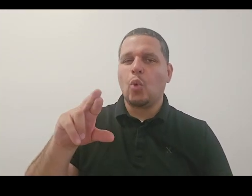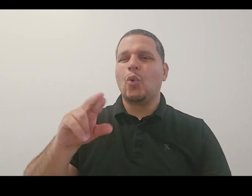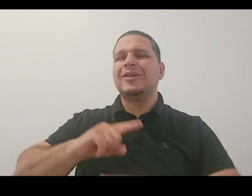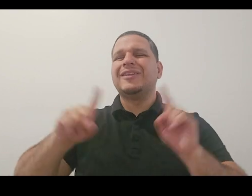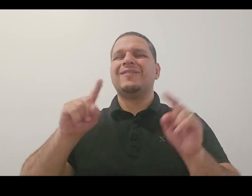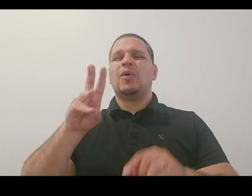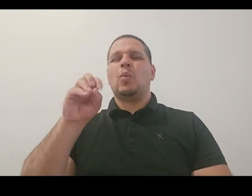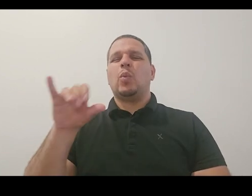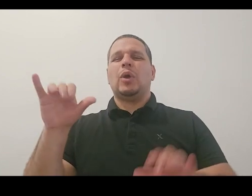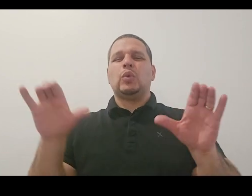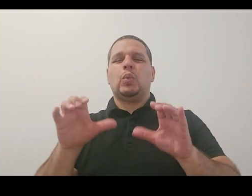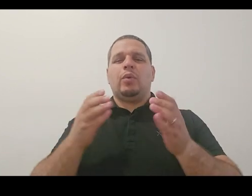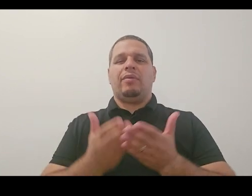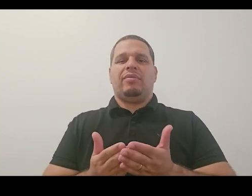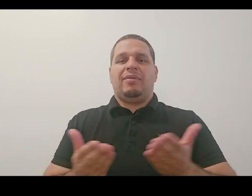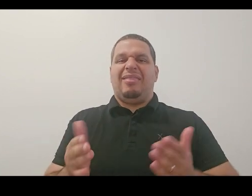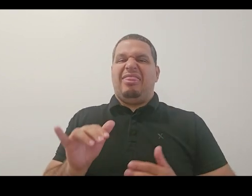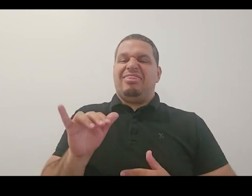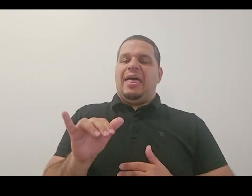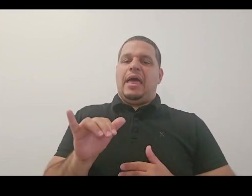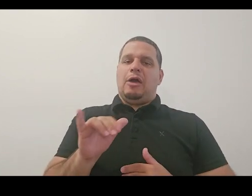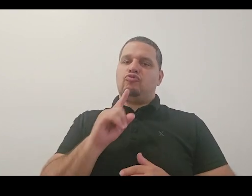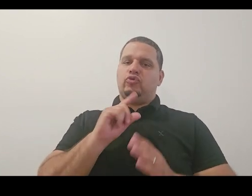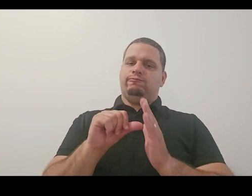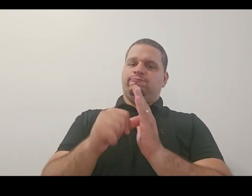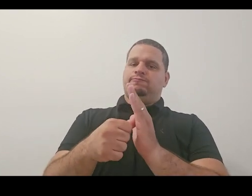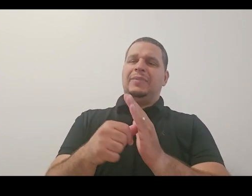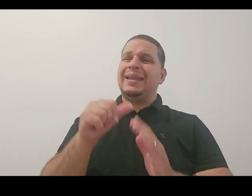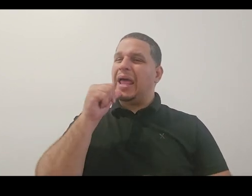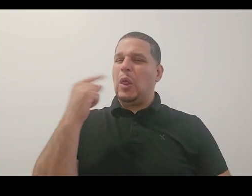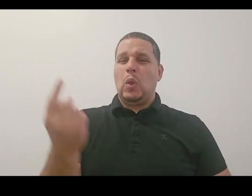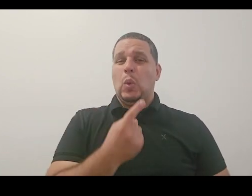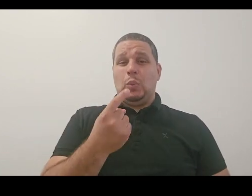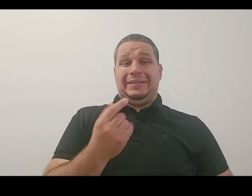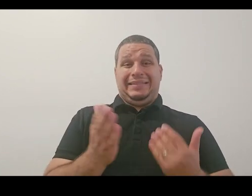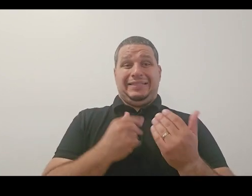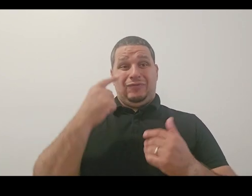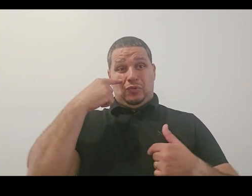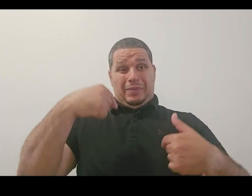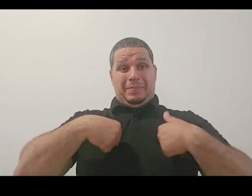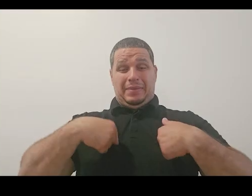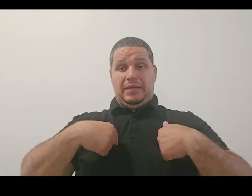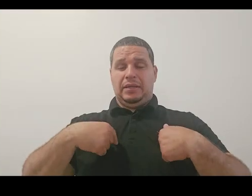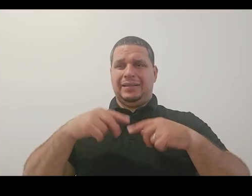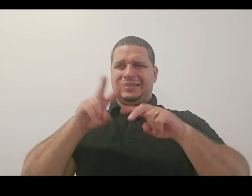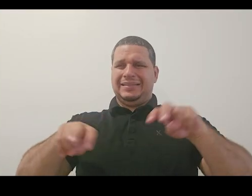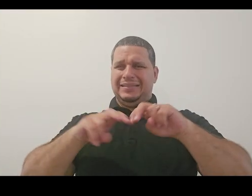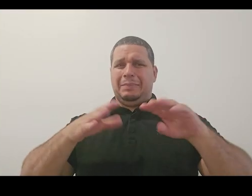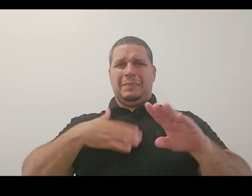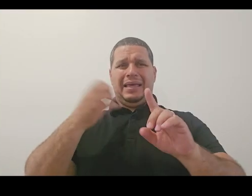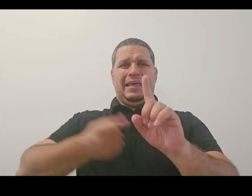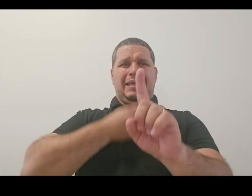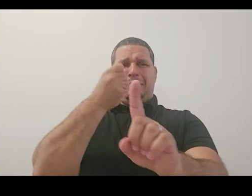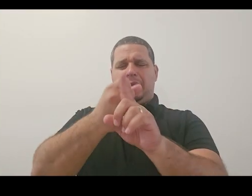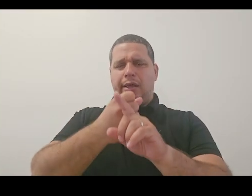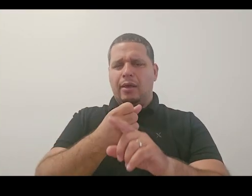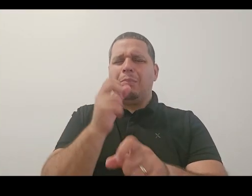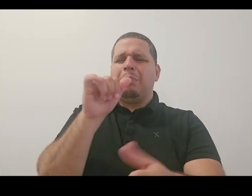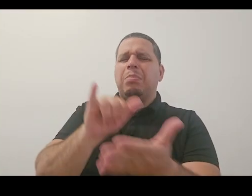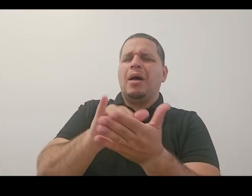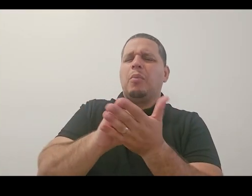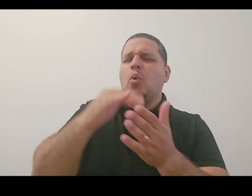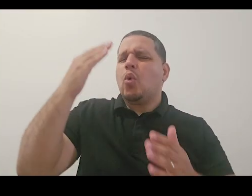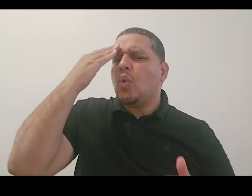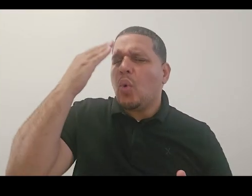things. And it's not always easy for me in my career to assess my impact. It's impossible to know